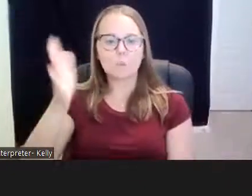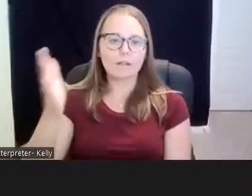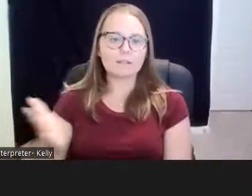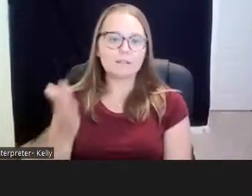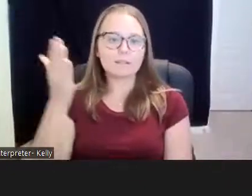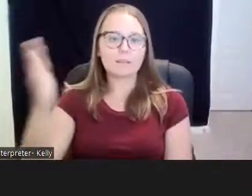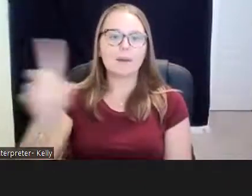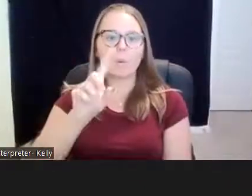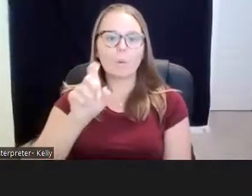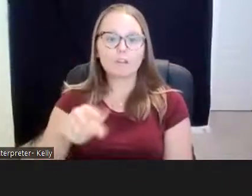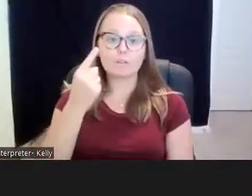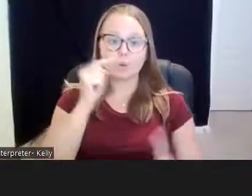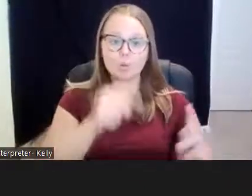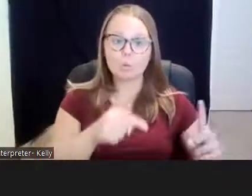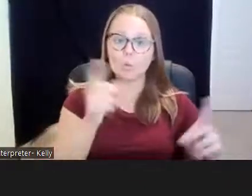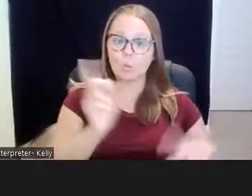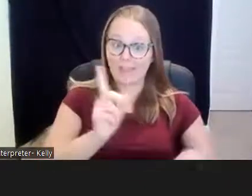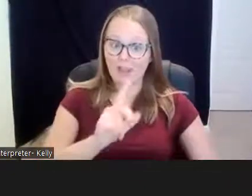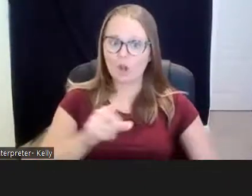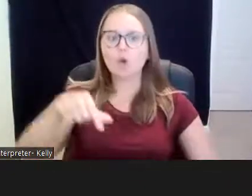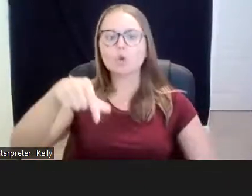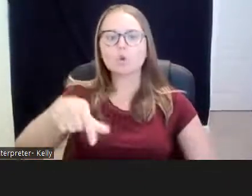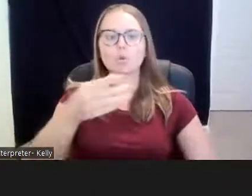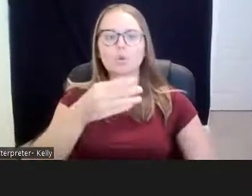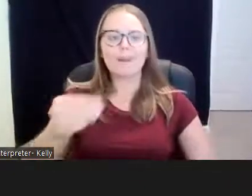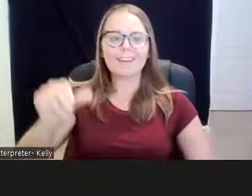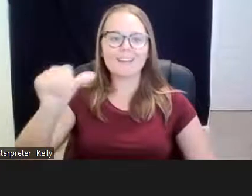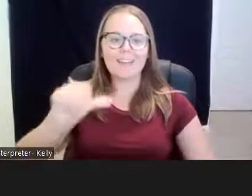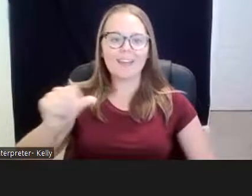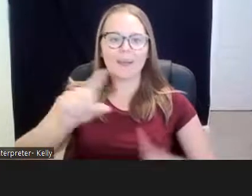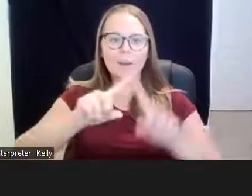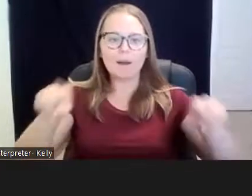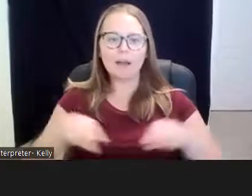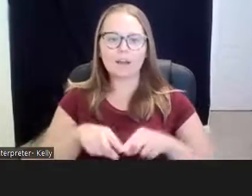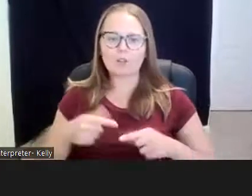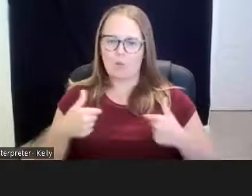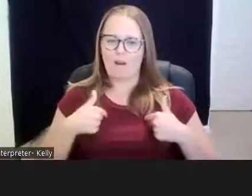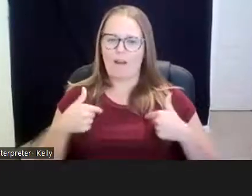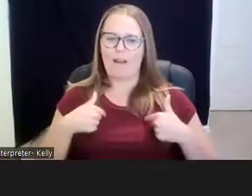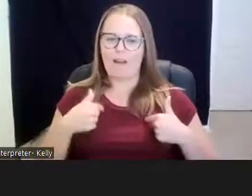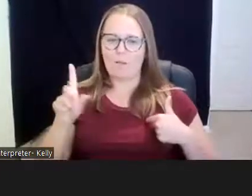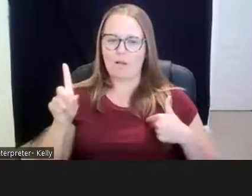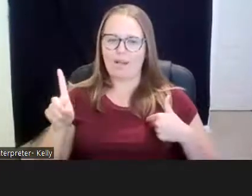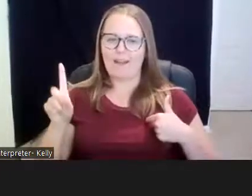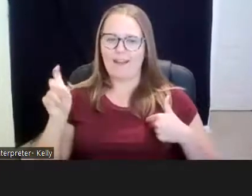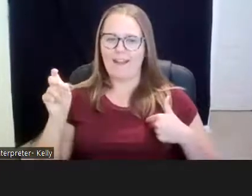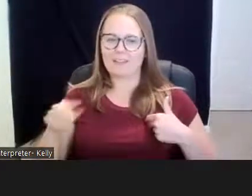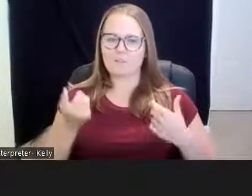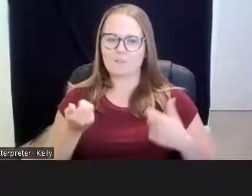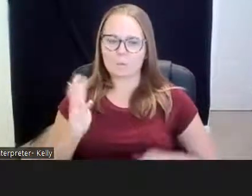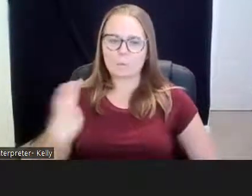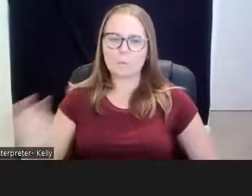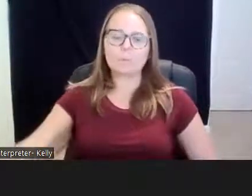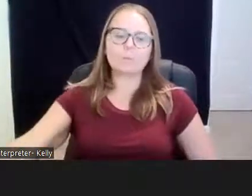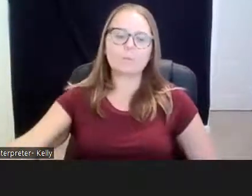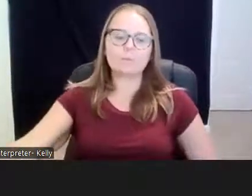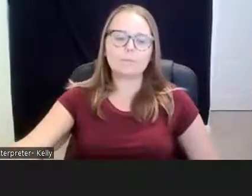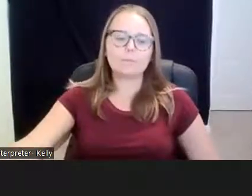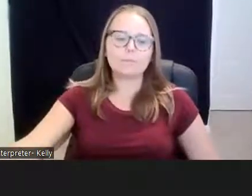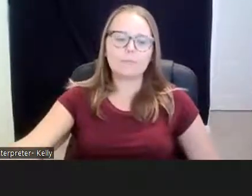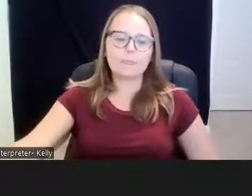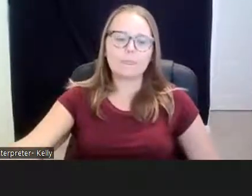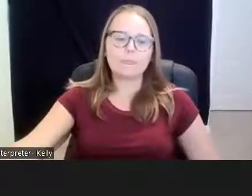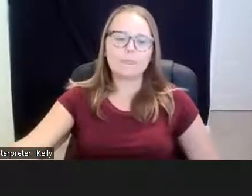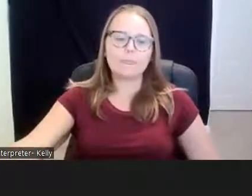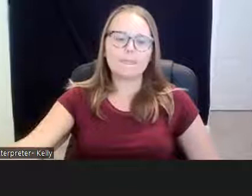questions for you in the Q&A box, I'm just going to start out by asking you a couple of them. And so I